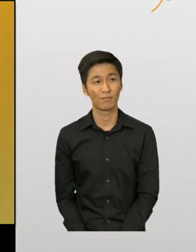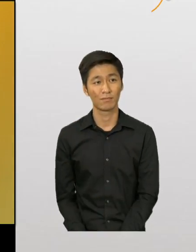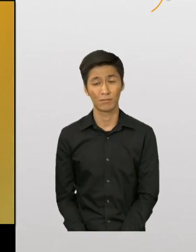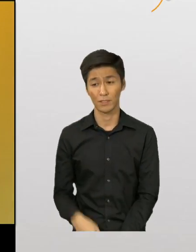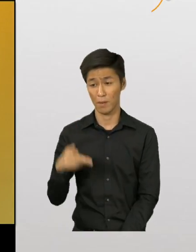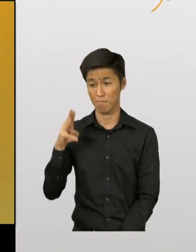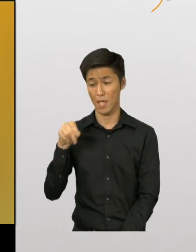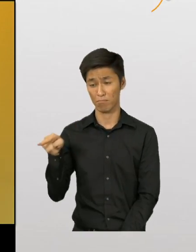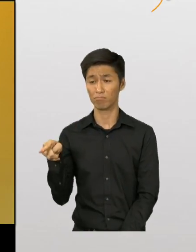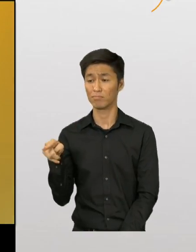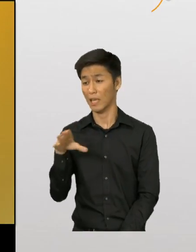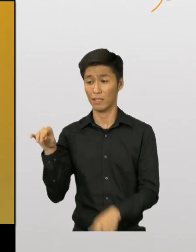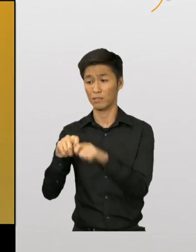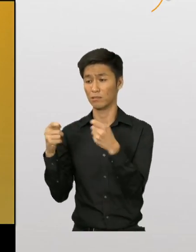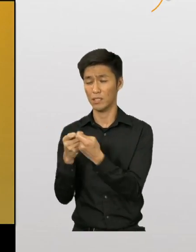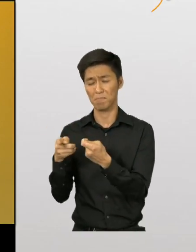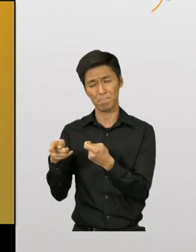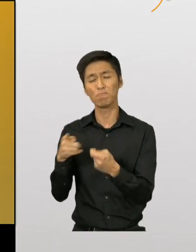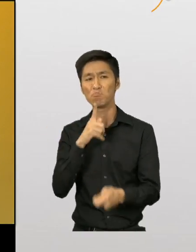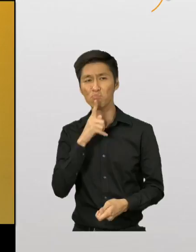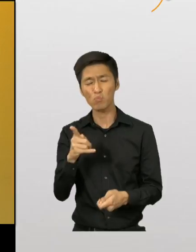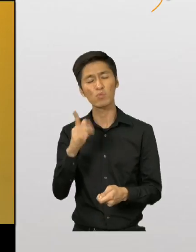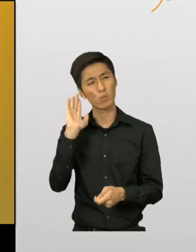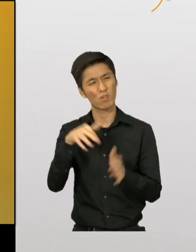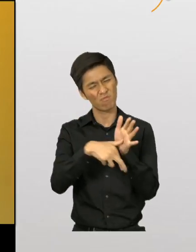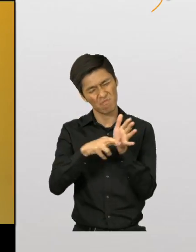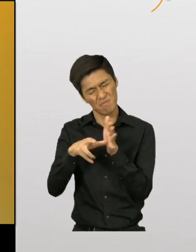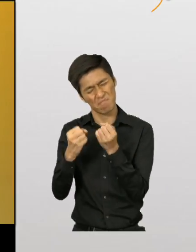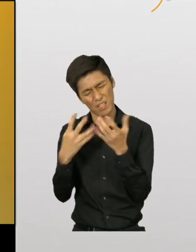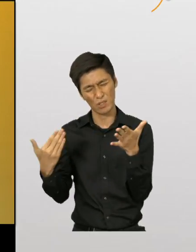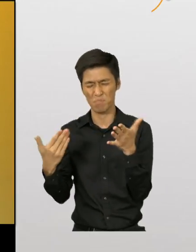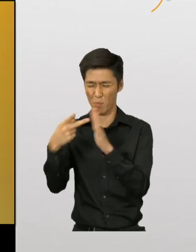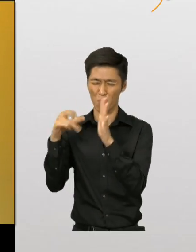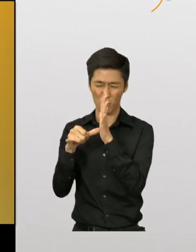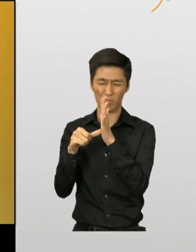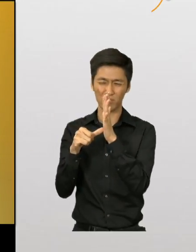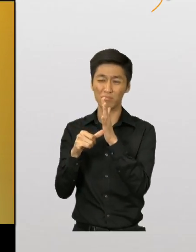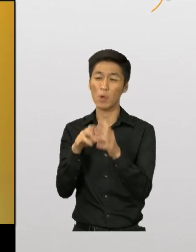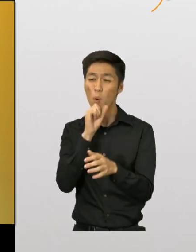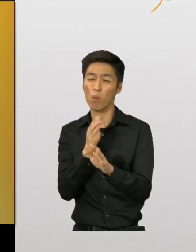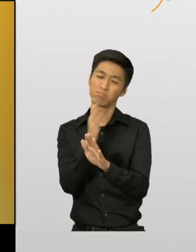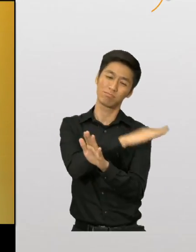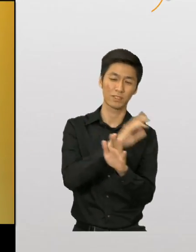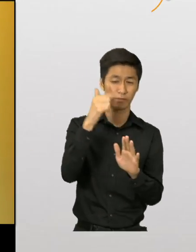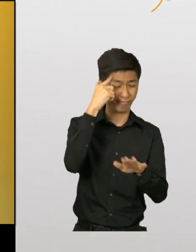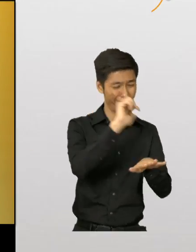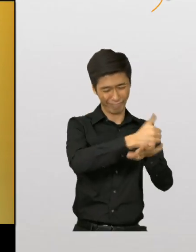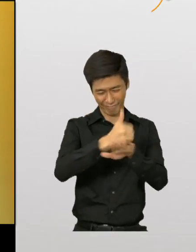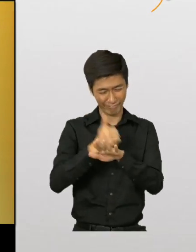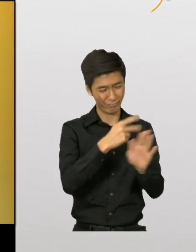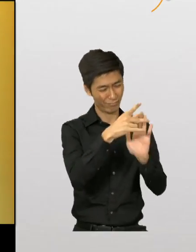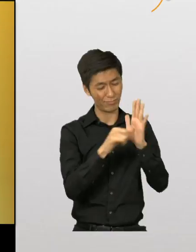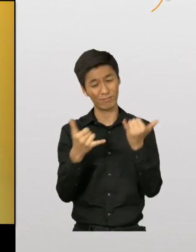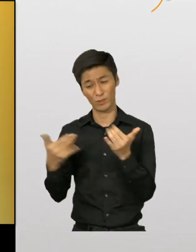Dr. Mahathir and his team are determined to review and change many of the policies set by the previous Malaysian government.